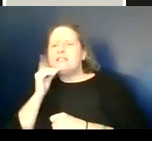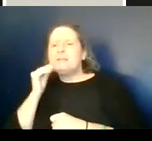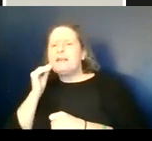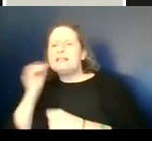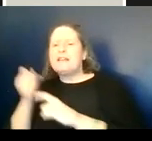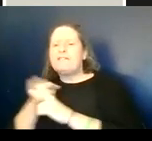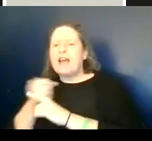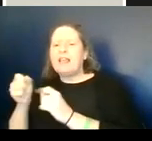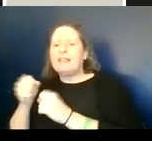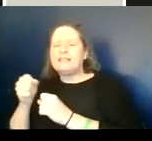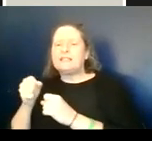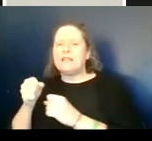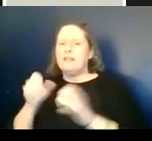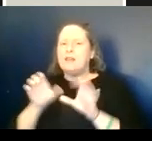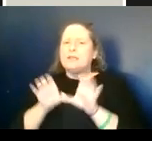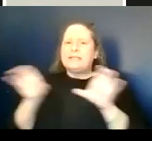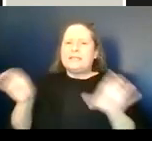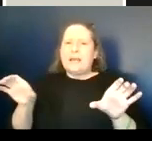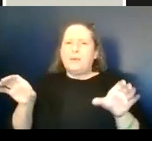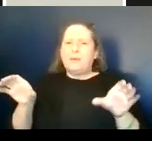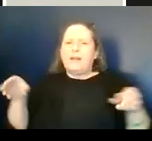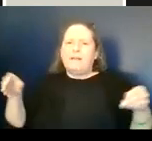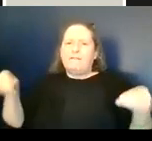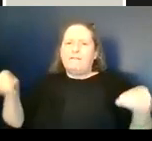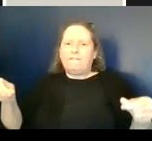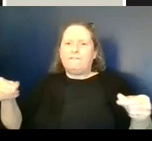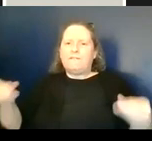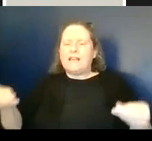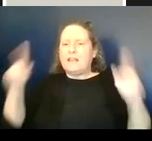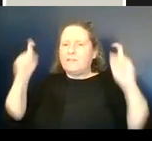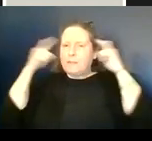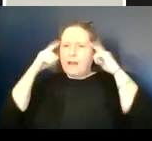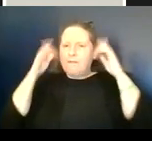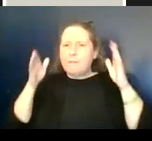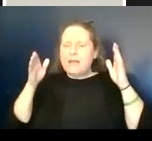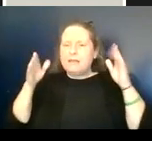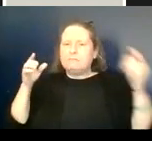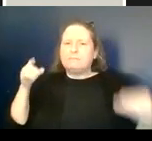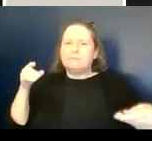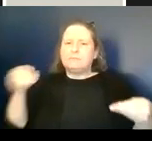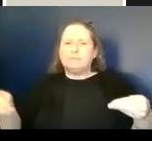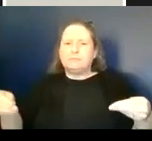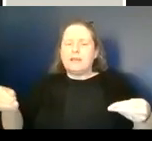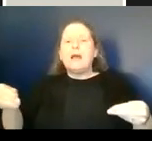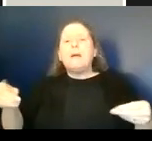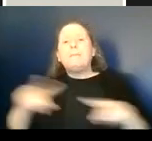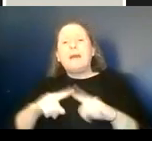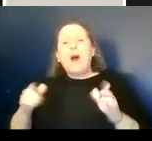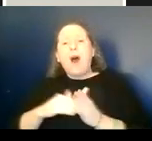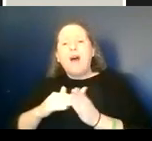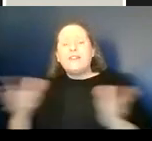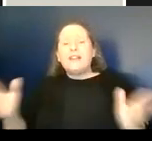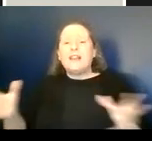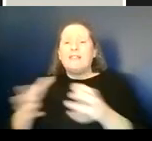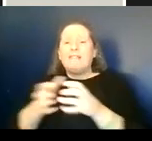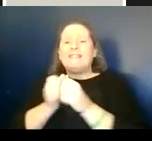intertwine, and that domestic violence, sexual violence is a form of domestic violence, right? And these things often, like